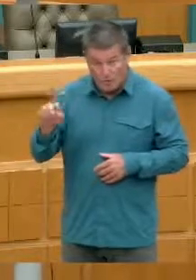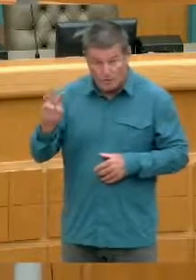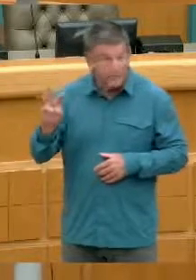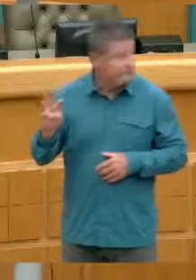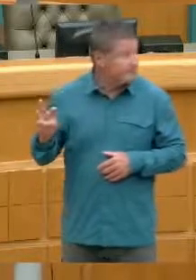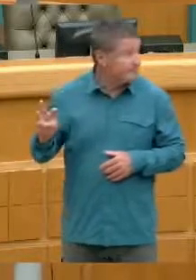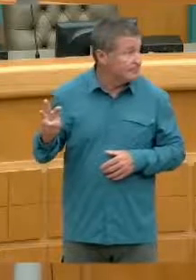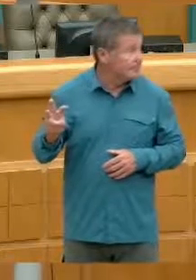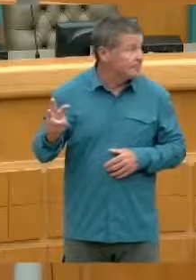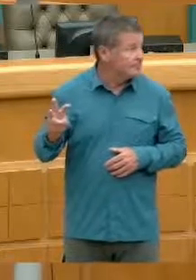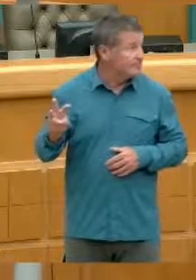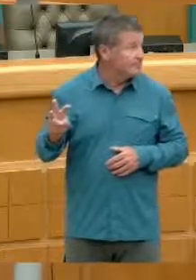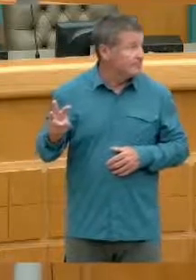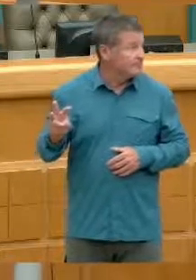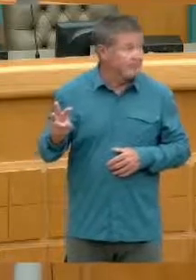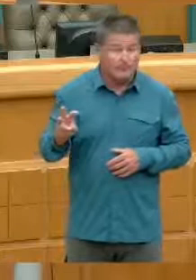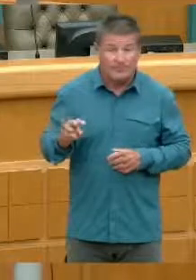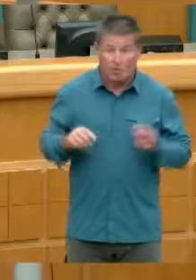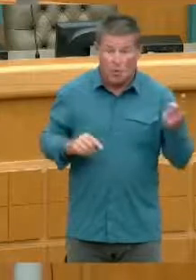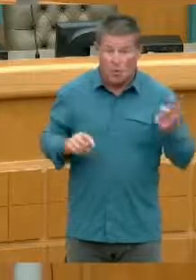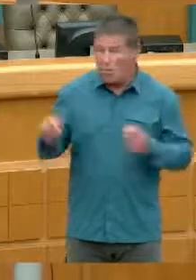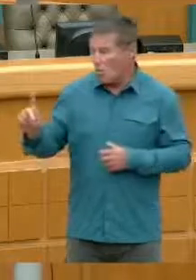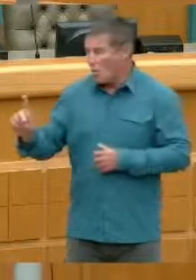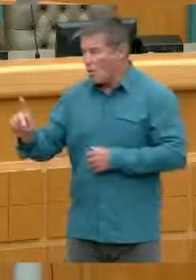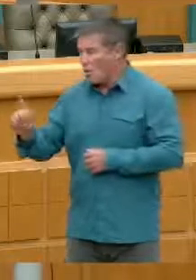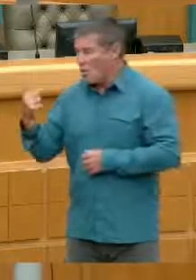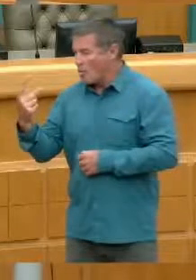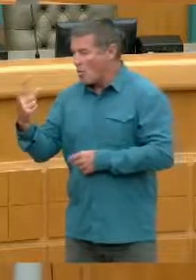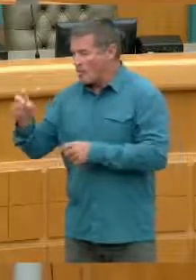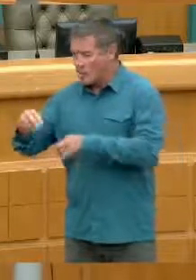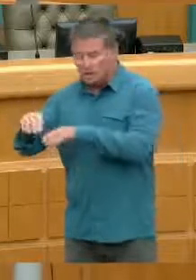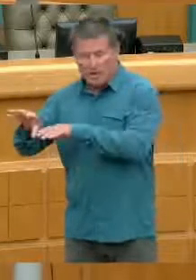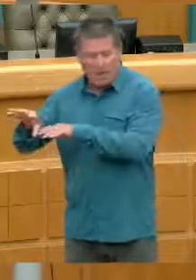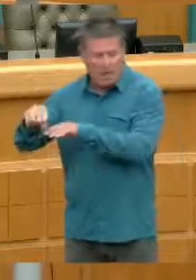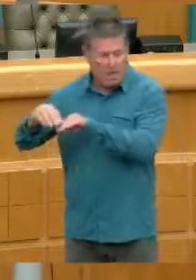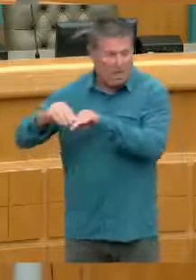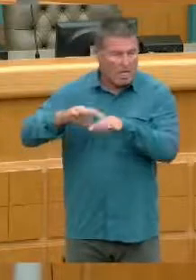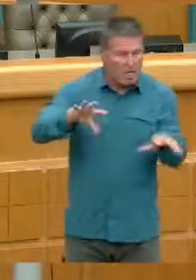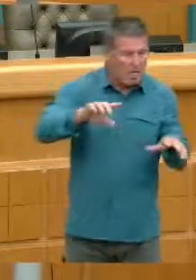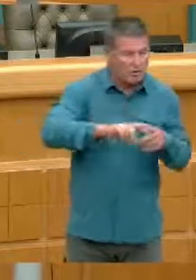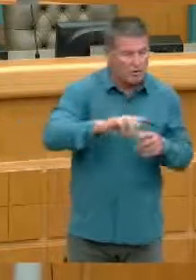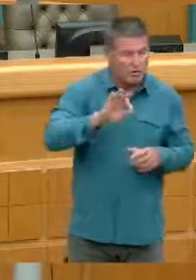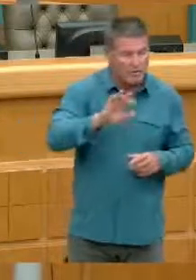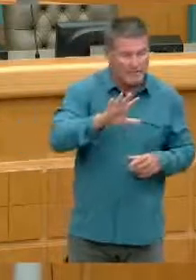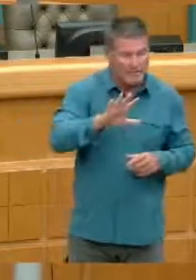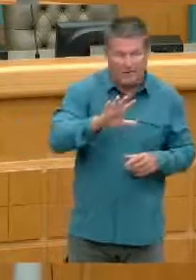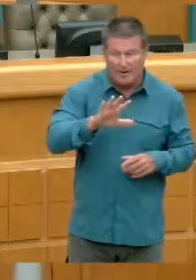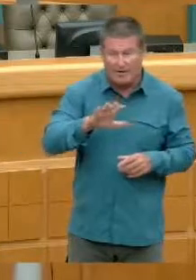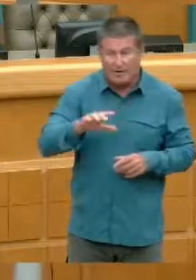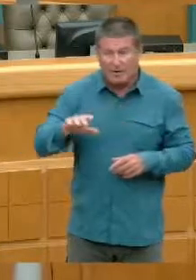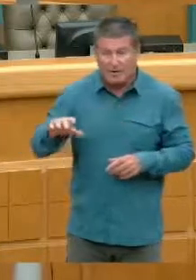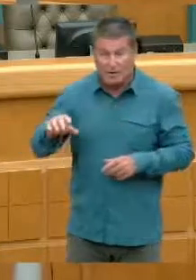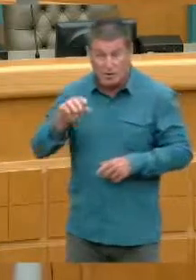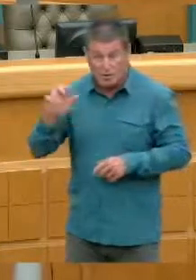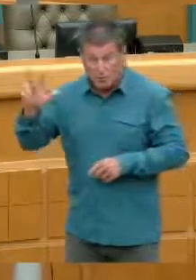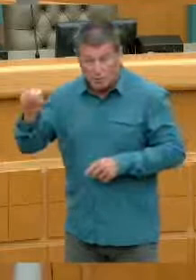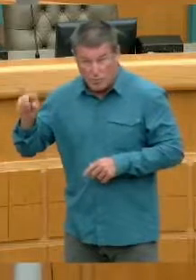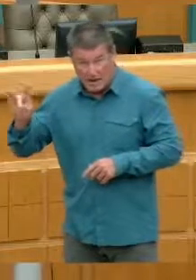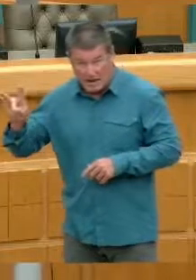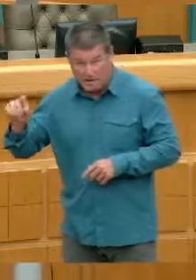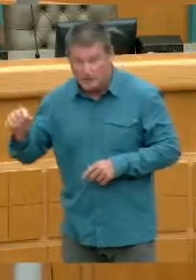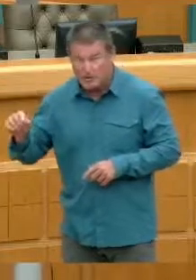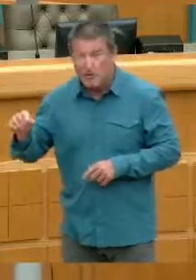go from this sort of scenario with 95 people infected after a month to a scenario where 17 people are infected from